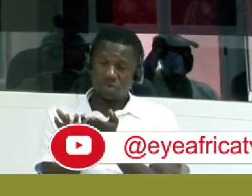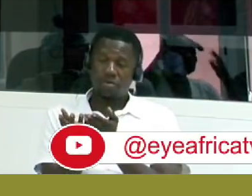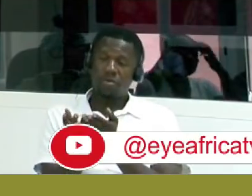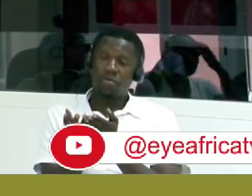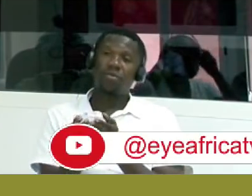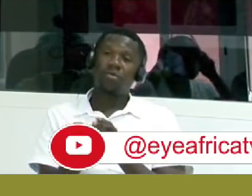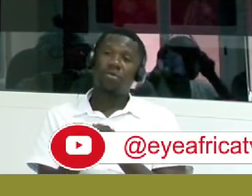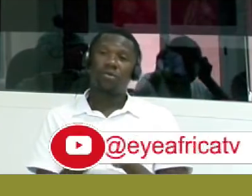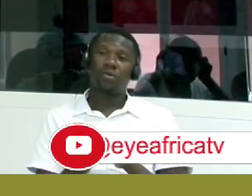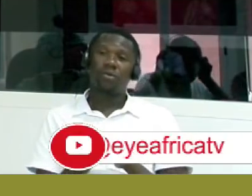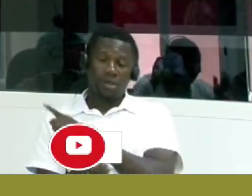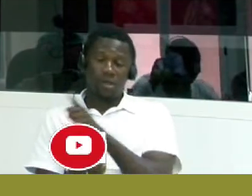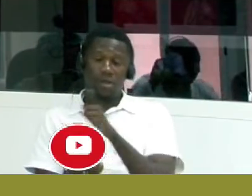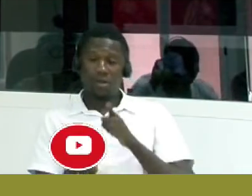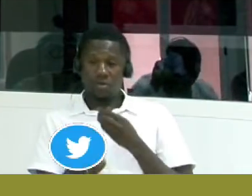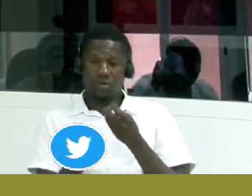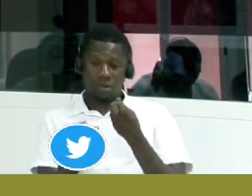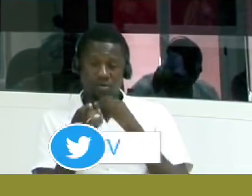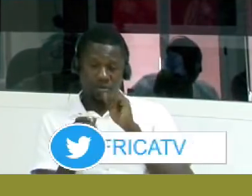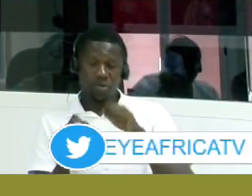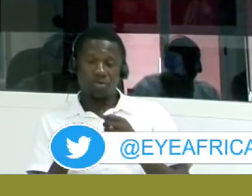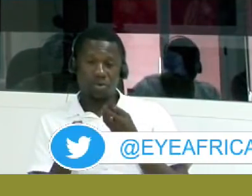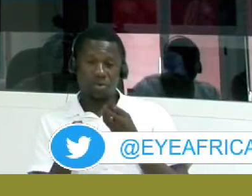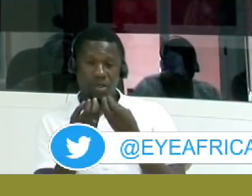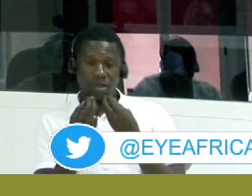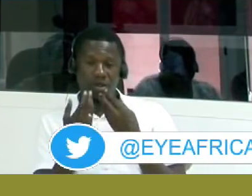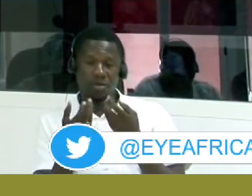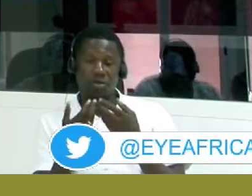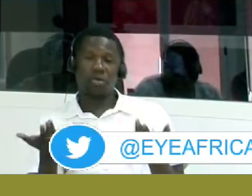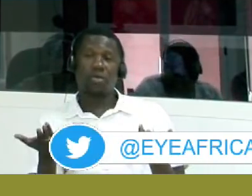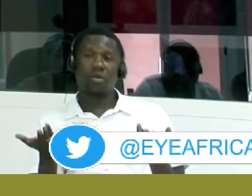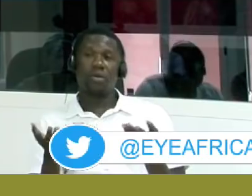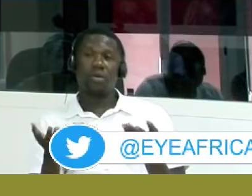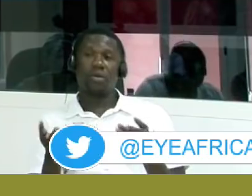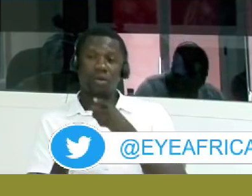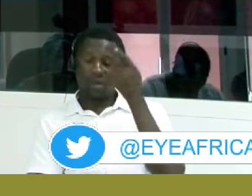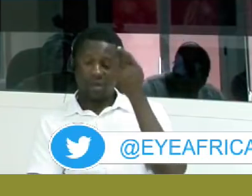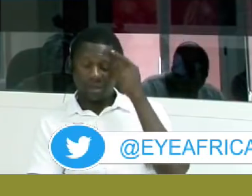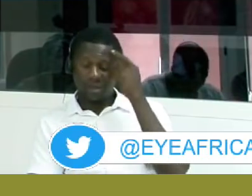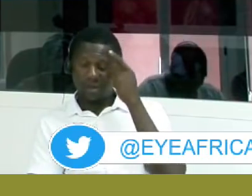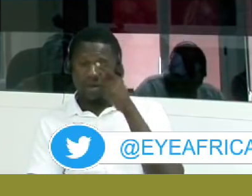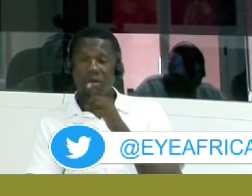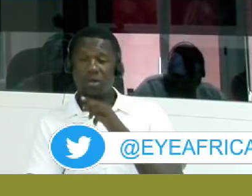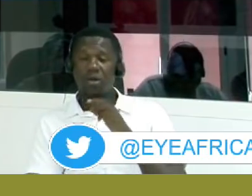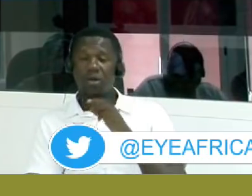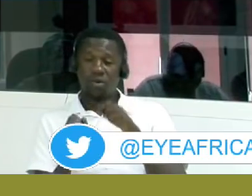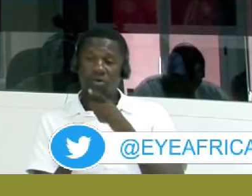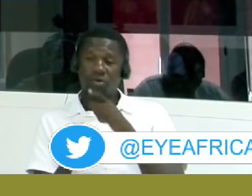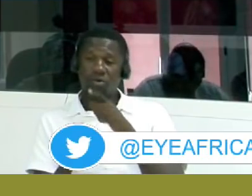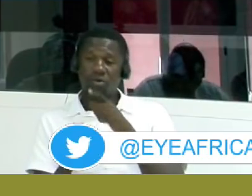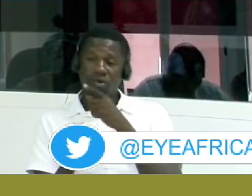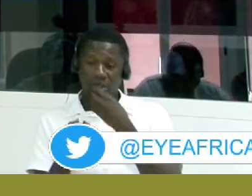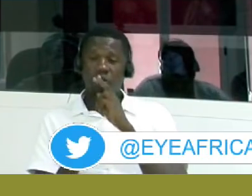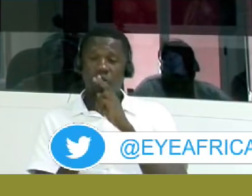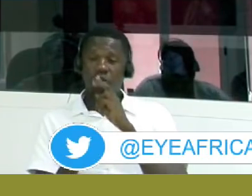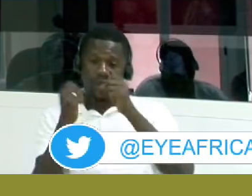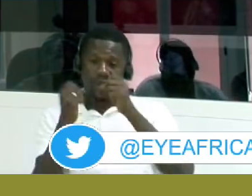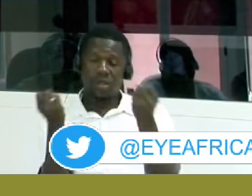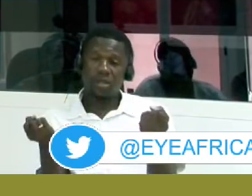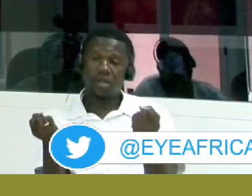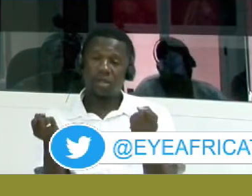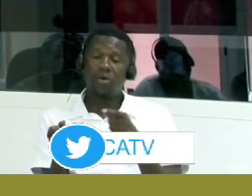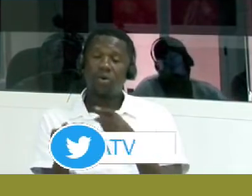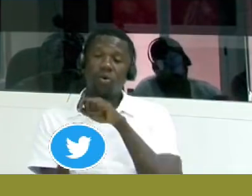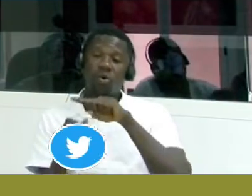saying. Are you suggesting that they should be able to tell us who messed it up, or are you suggesting that it